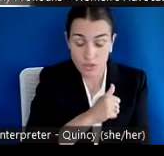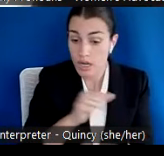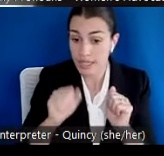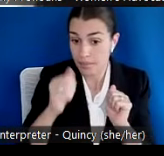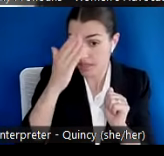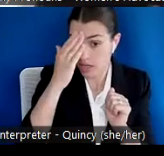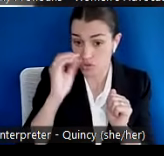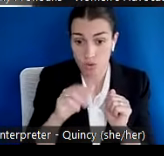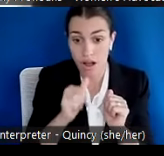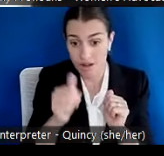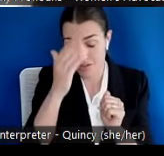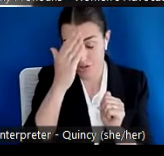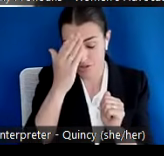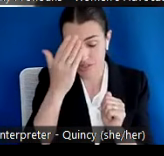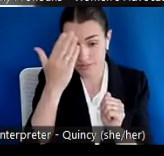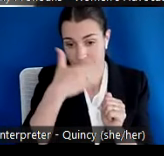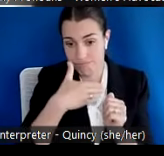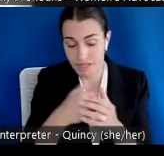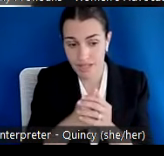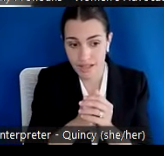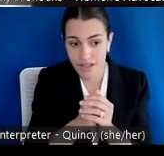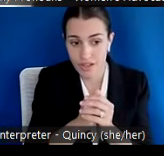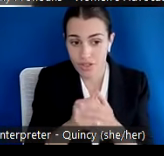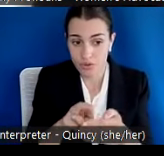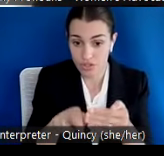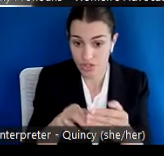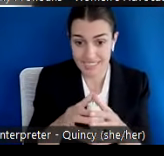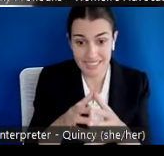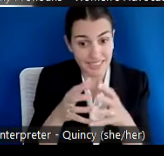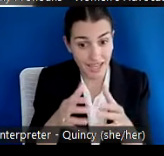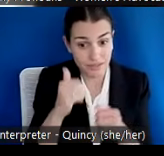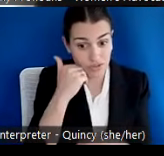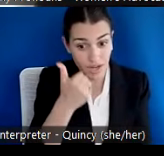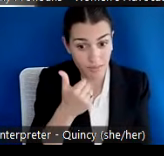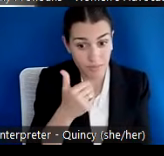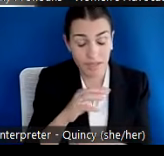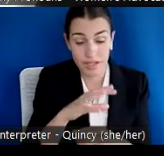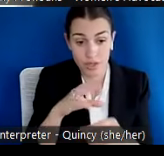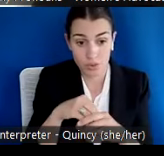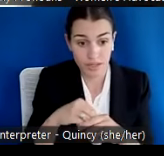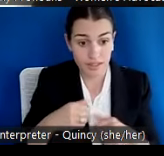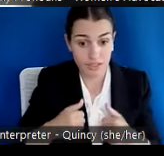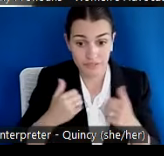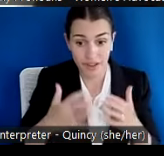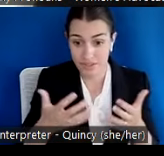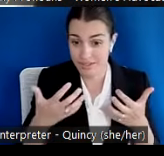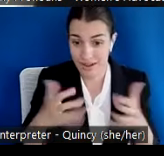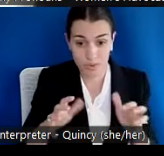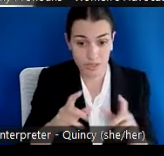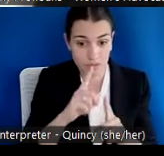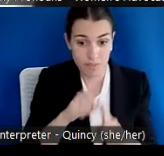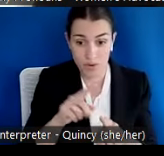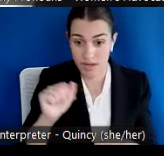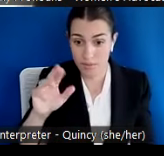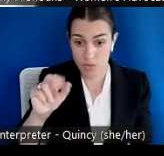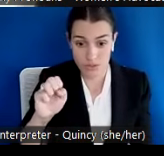unconscious, results in a lot of shame, which can include the survivor not wanting to report abuse, or the